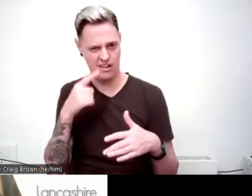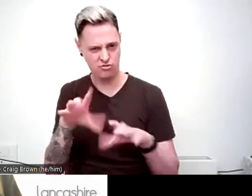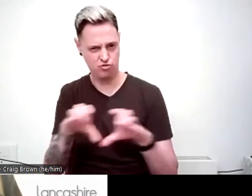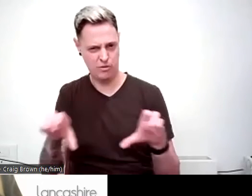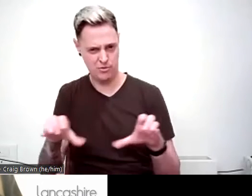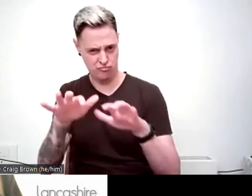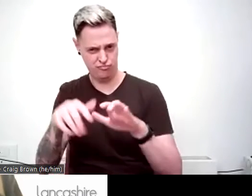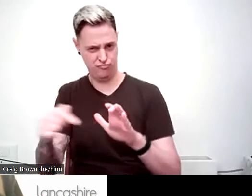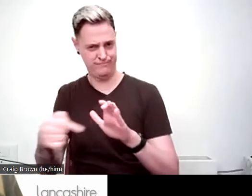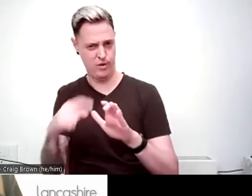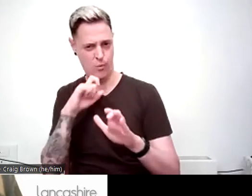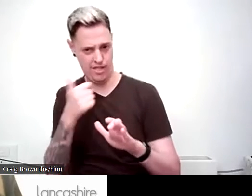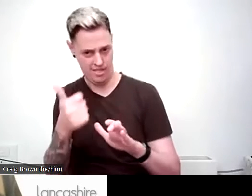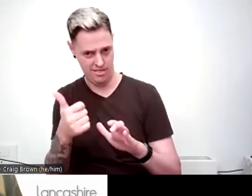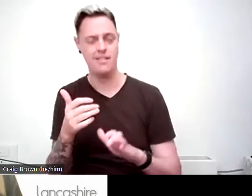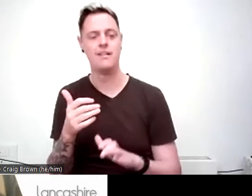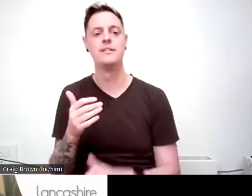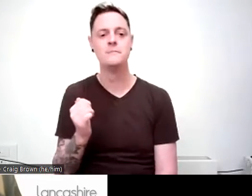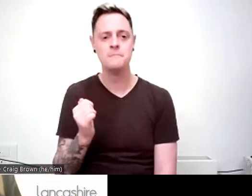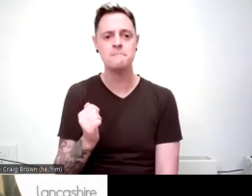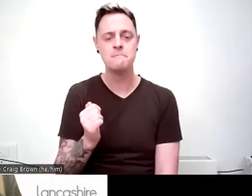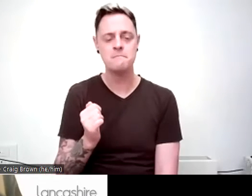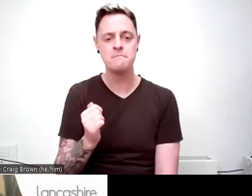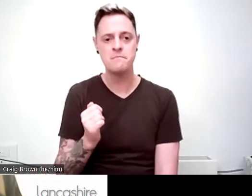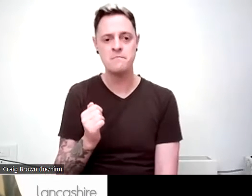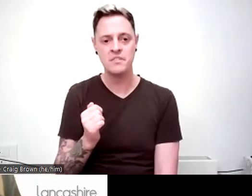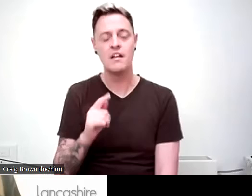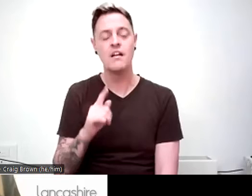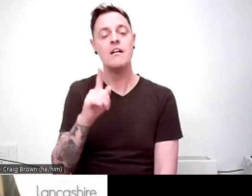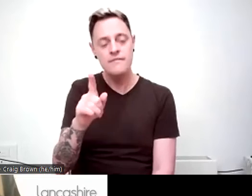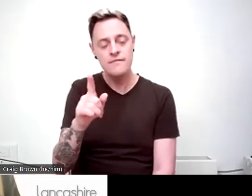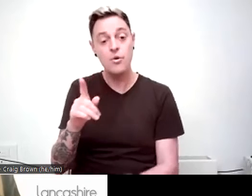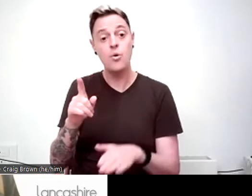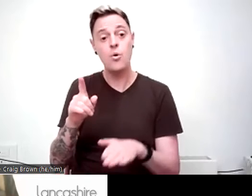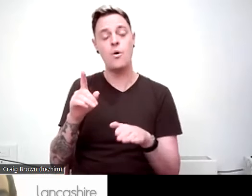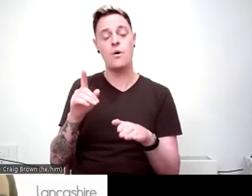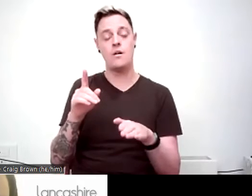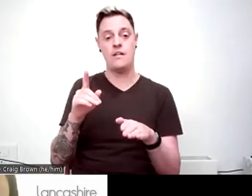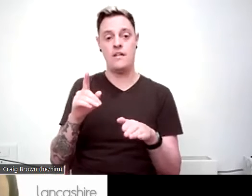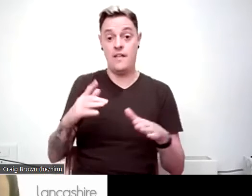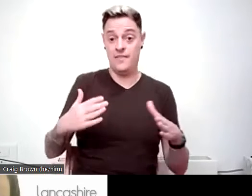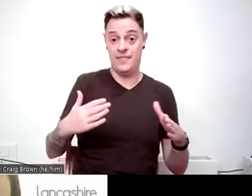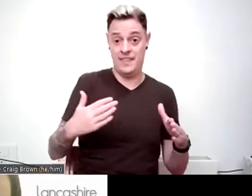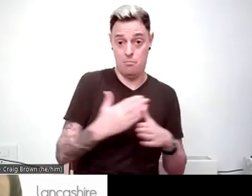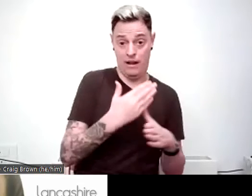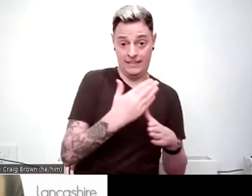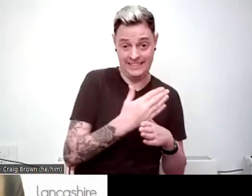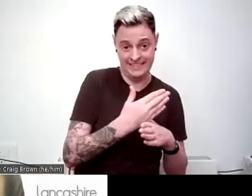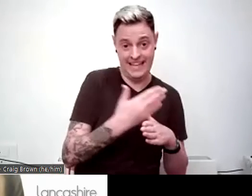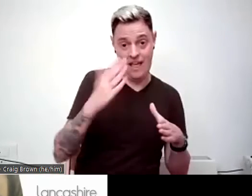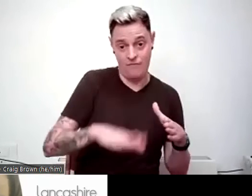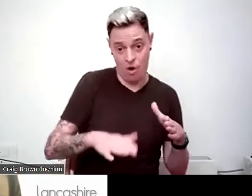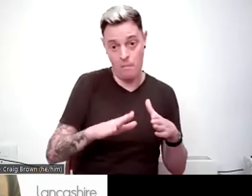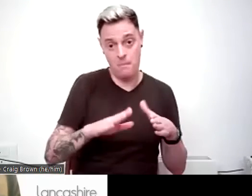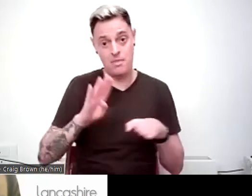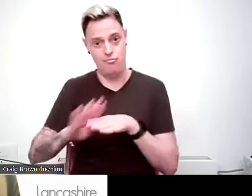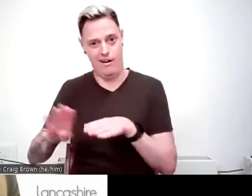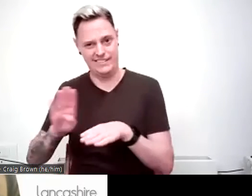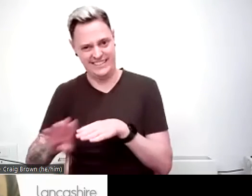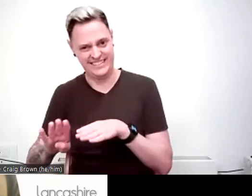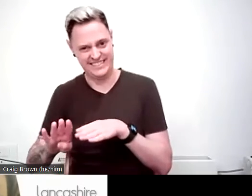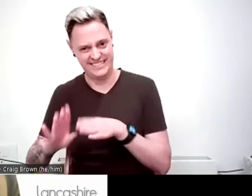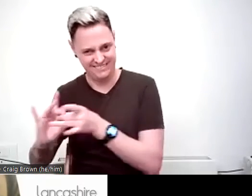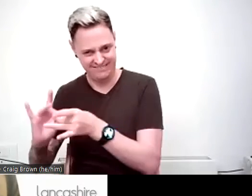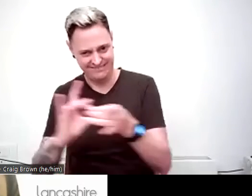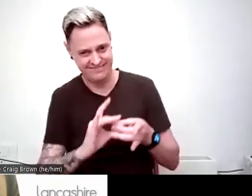it mentioned in there, like, let the practice be led by the practice. And that was something that really stuck